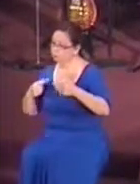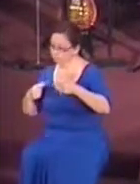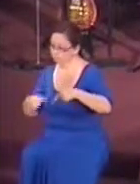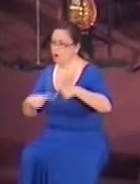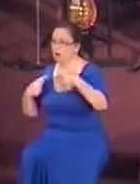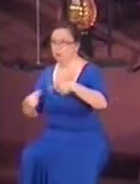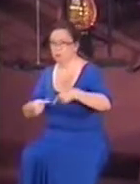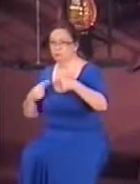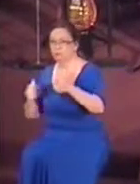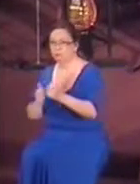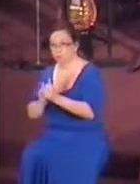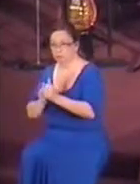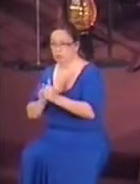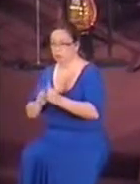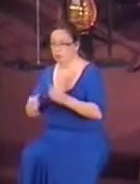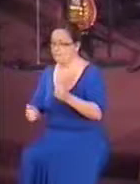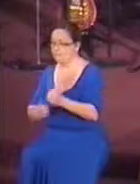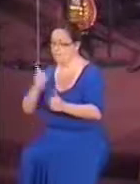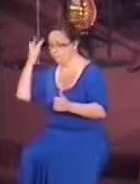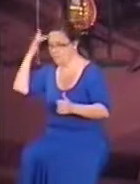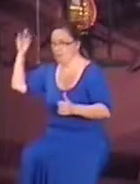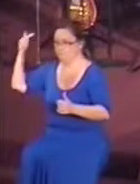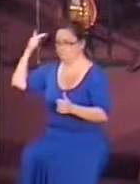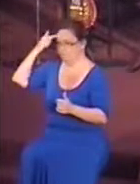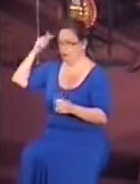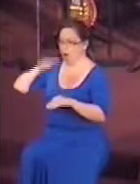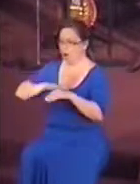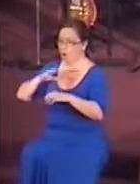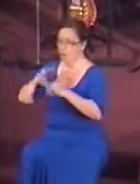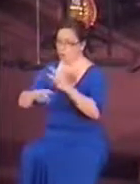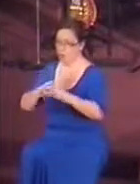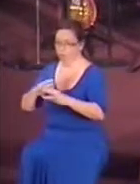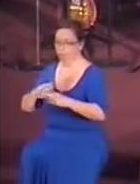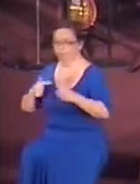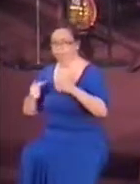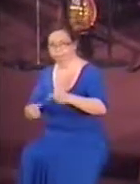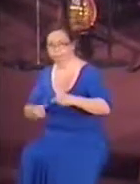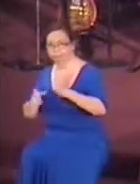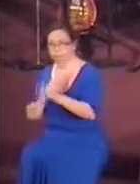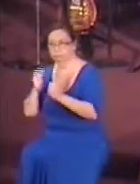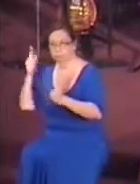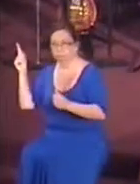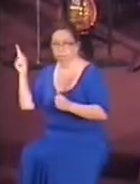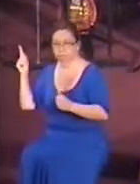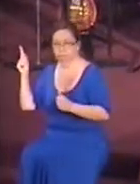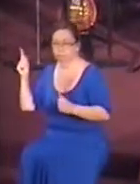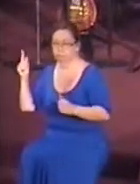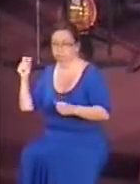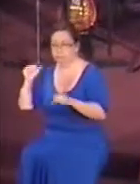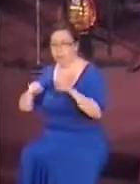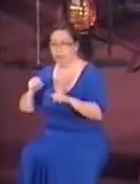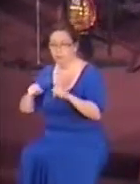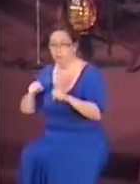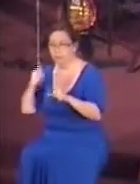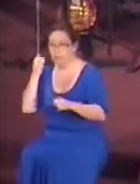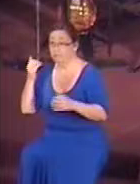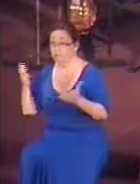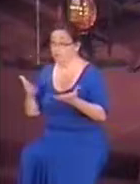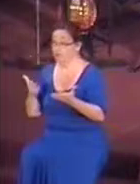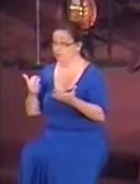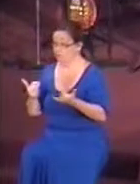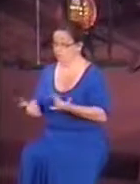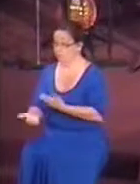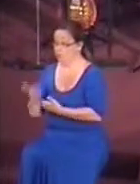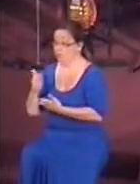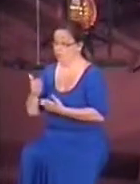that even the most brilliant minds on the face of this world have wrestled with. And so if you are here this morning and you have ever doubted whether or